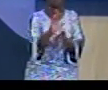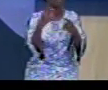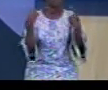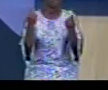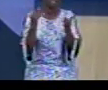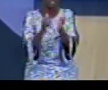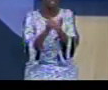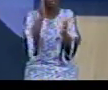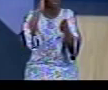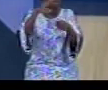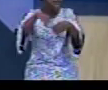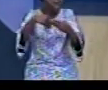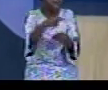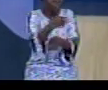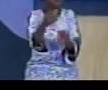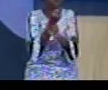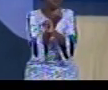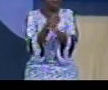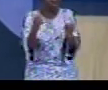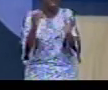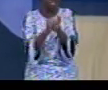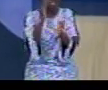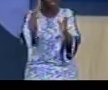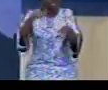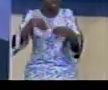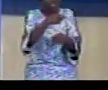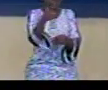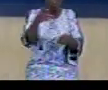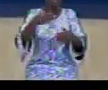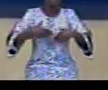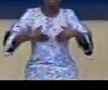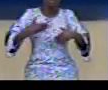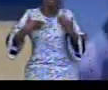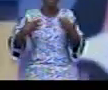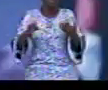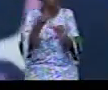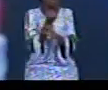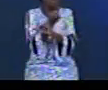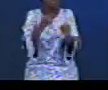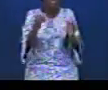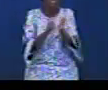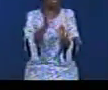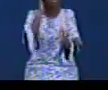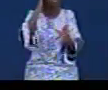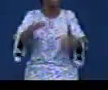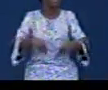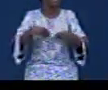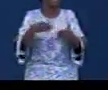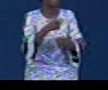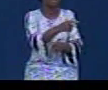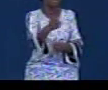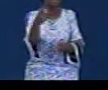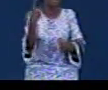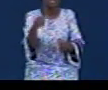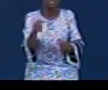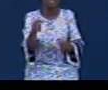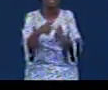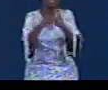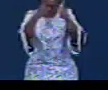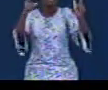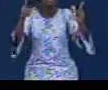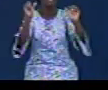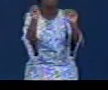you salvation, that will give you the joy of salvation, that will give you the great possibilities of